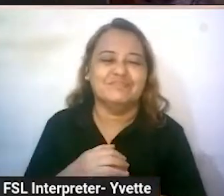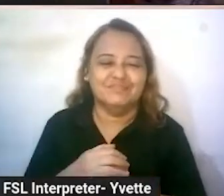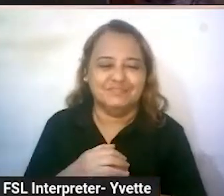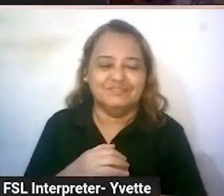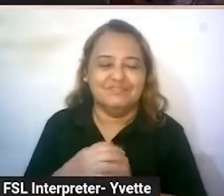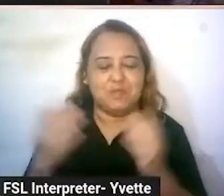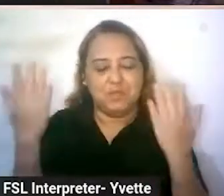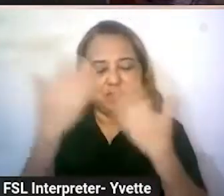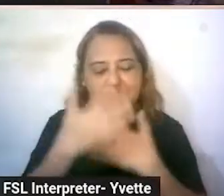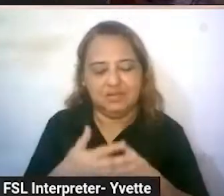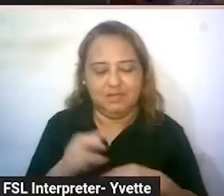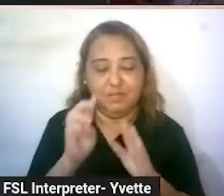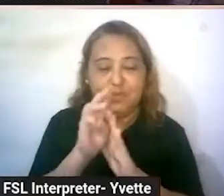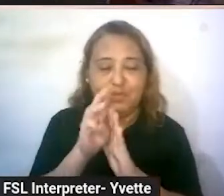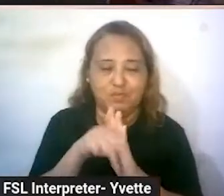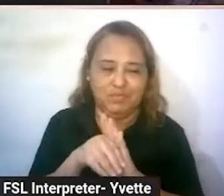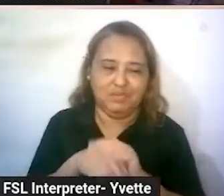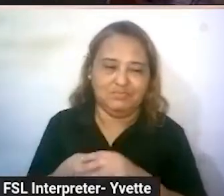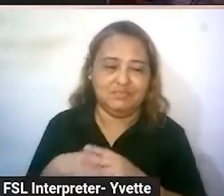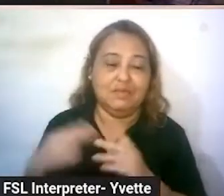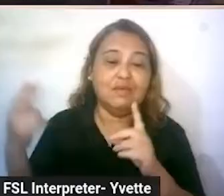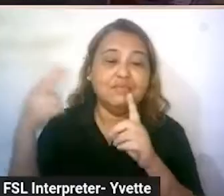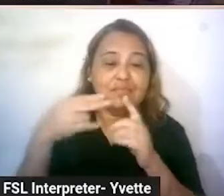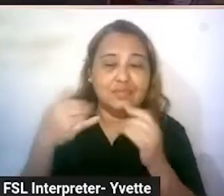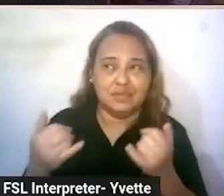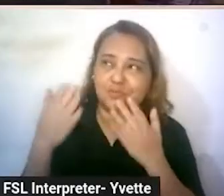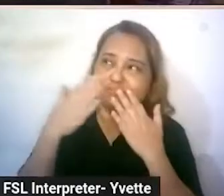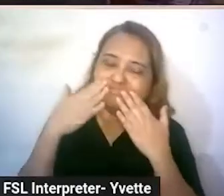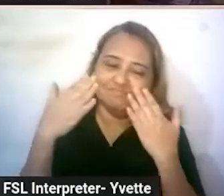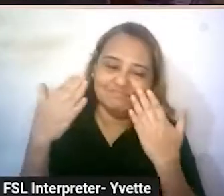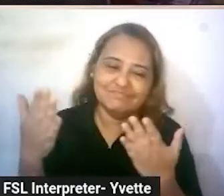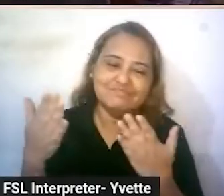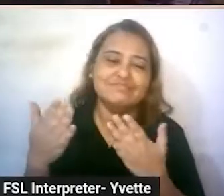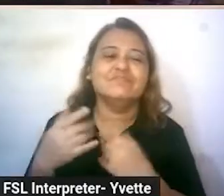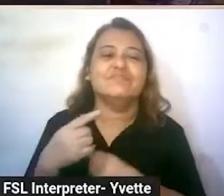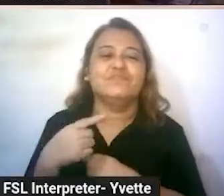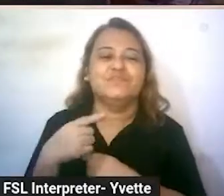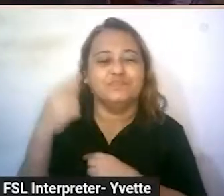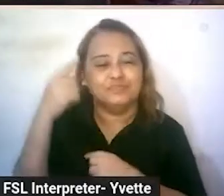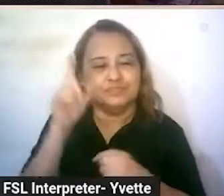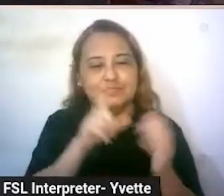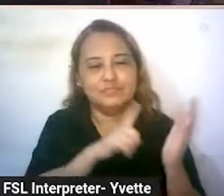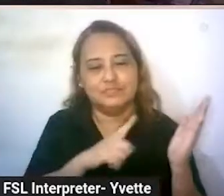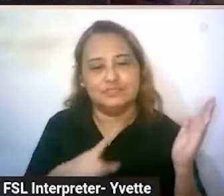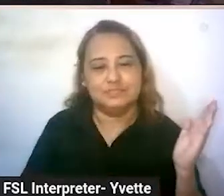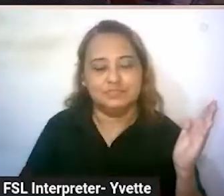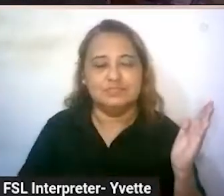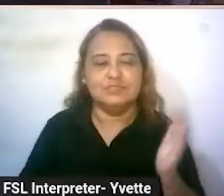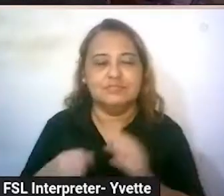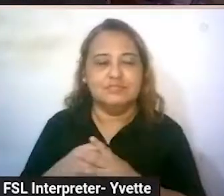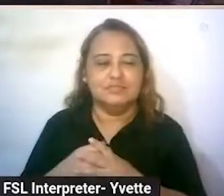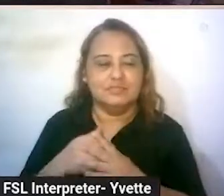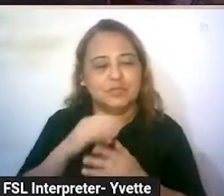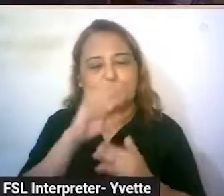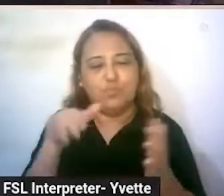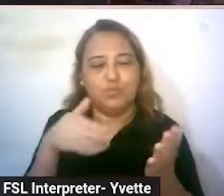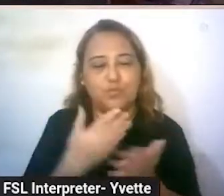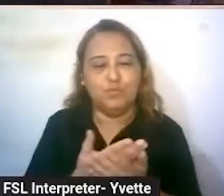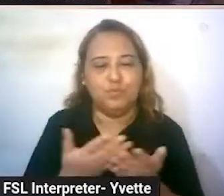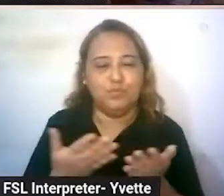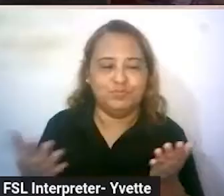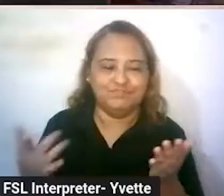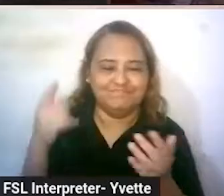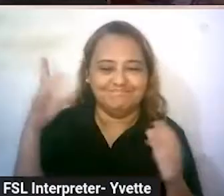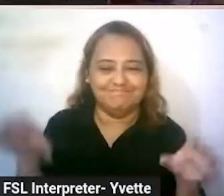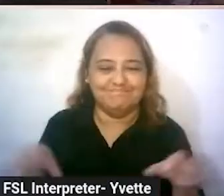moment. And until now, I'm grateful to Him. I'm thankful for the Lord for all the things that He has done